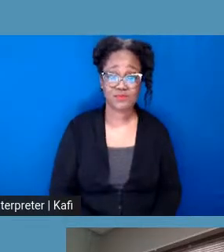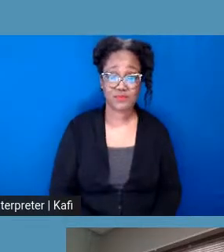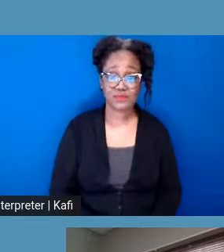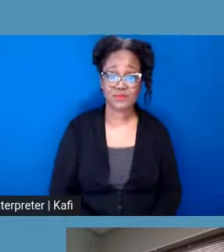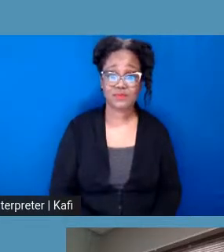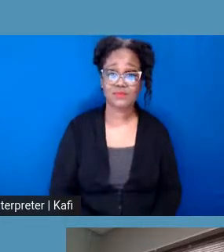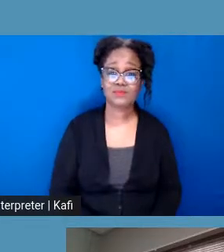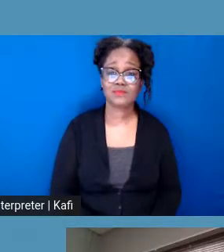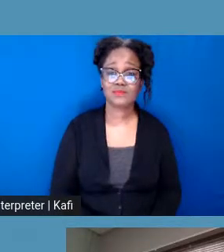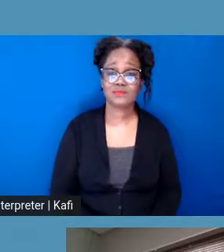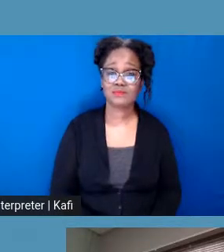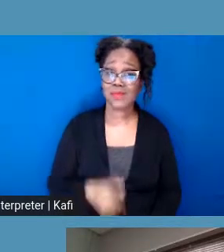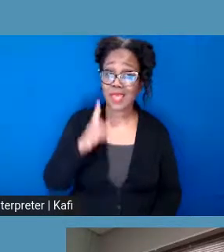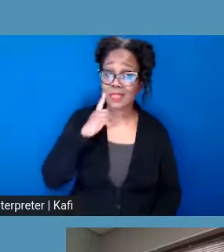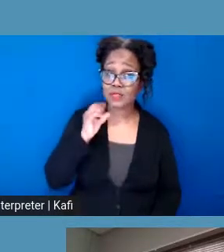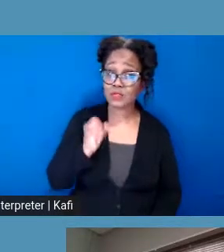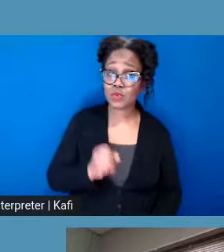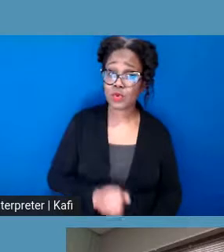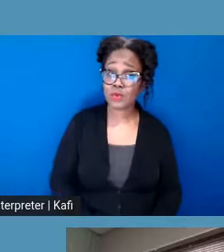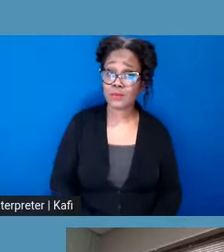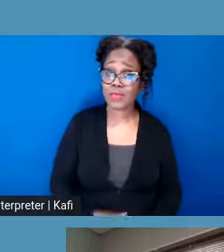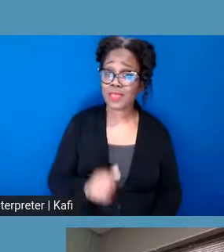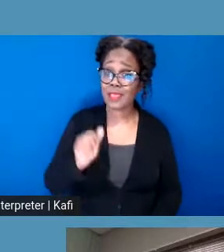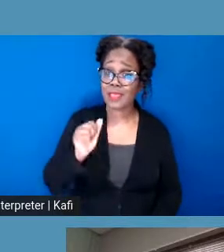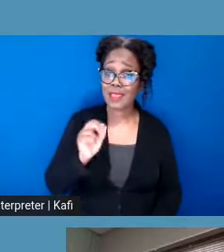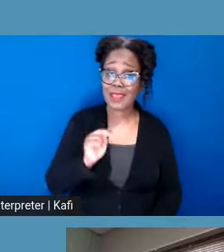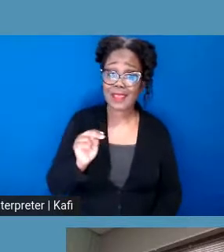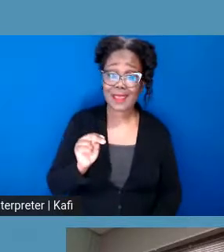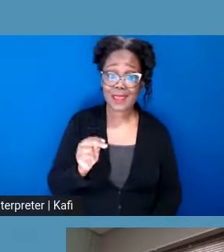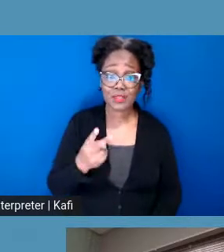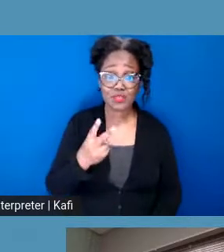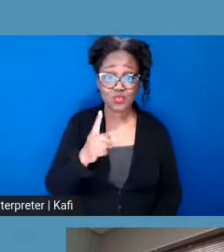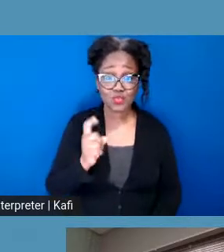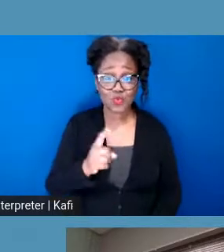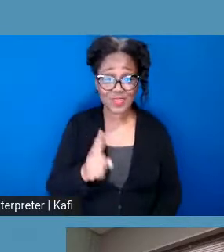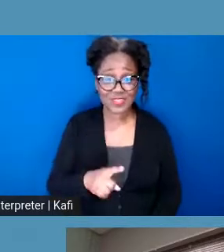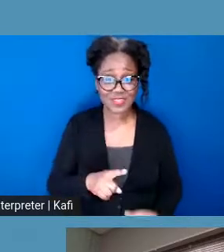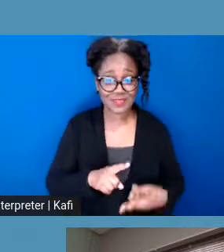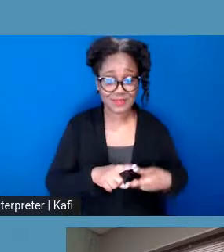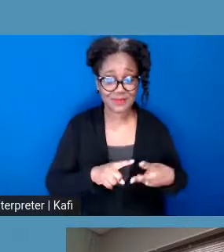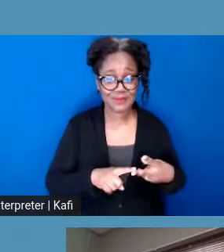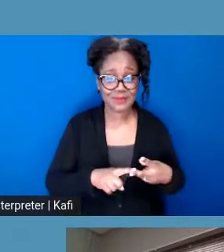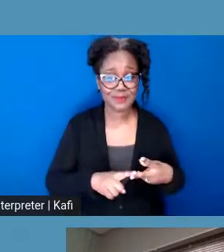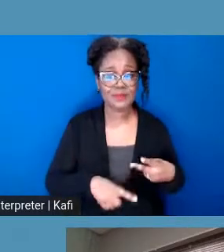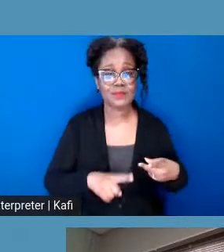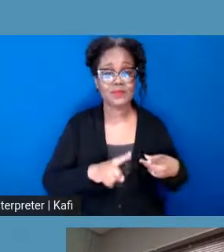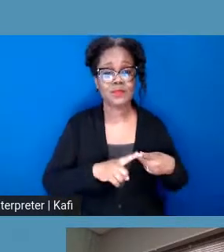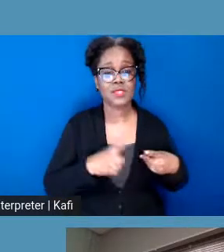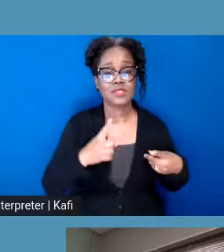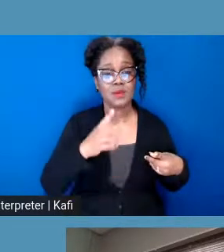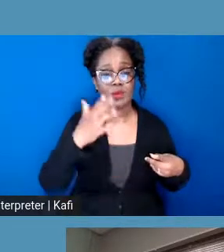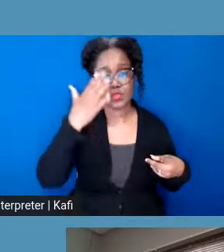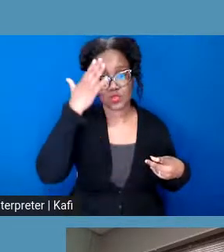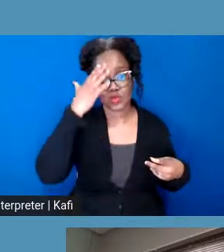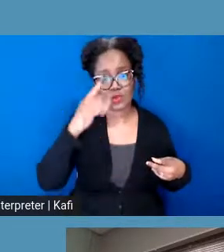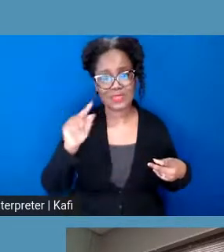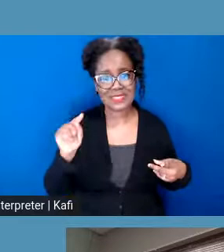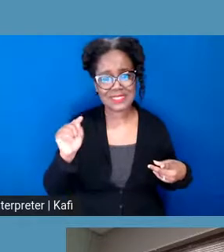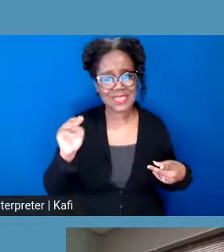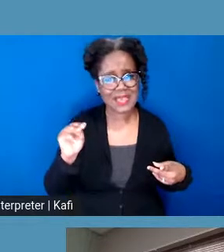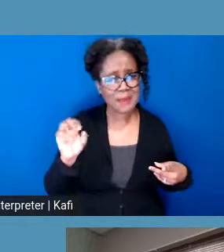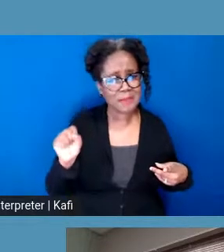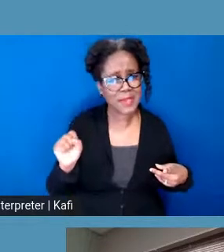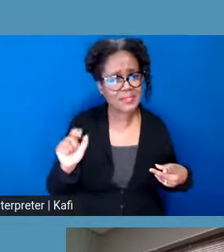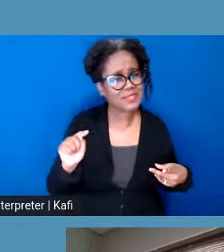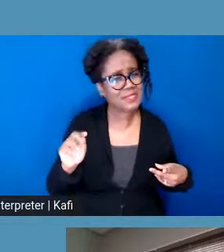I think so. Anne, I have two questions for you. So the first one is, somebody wants to know what TMS is. Can you tell us